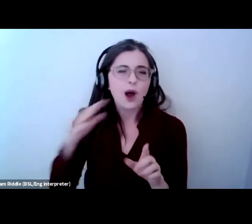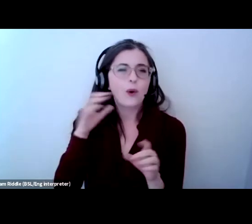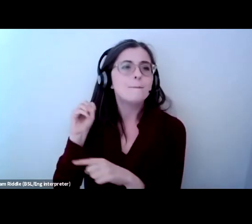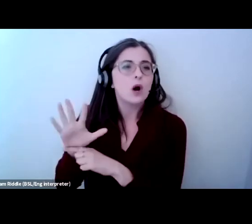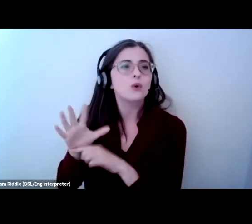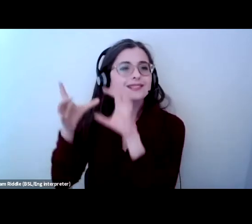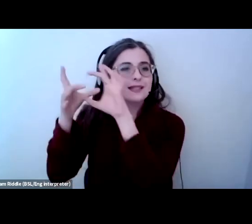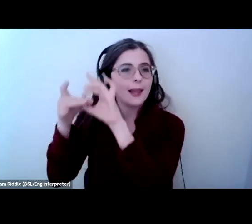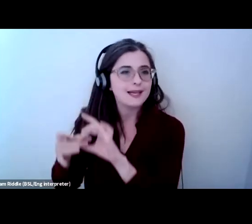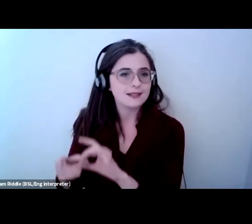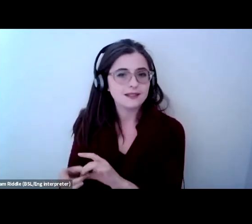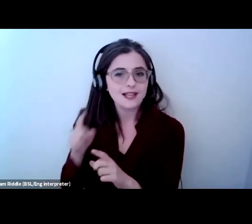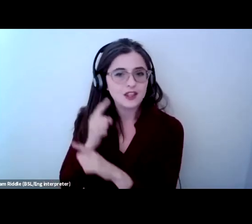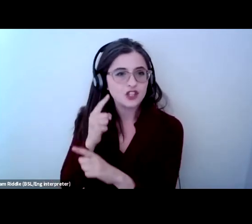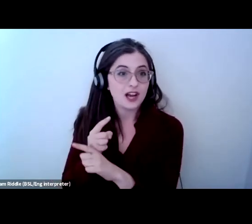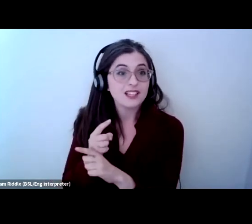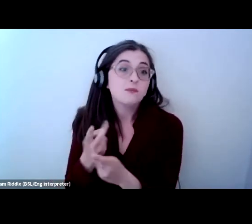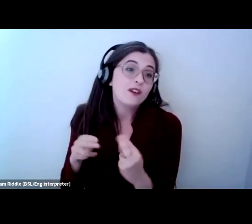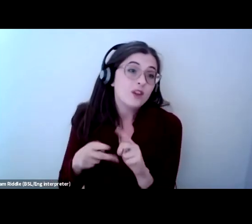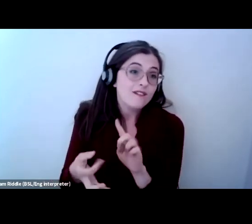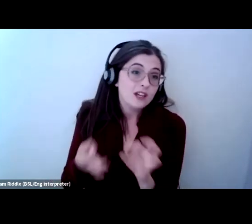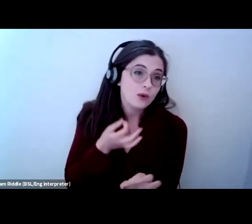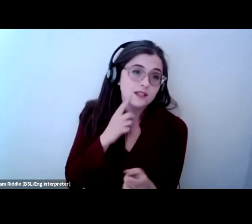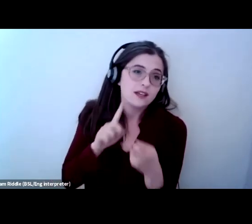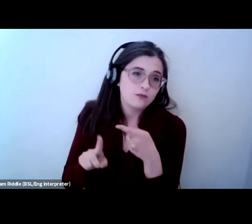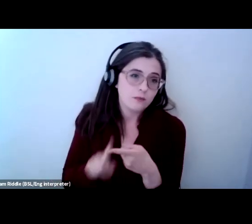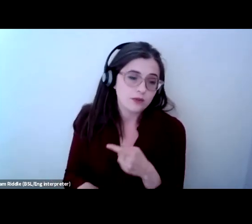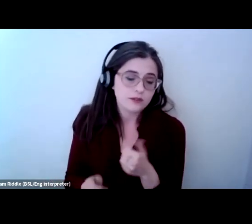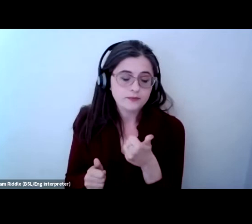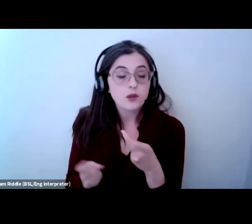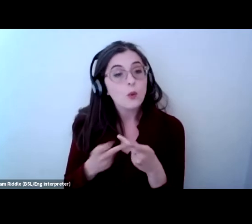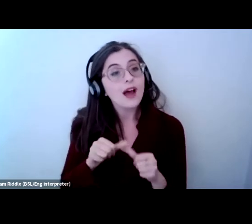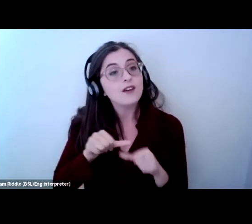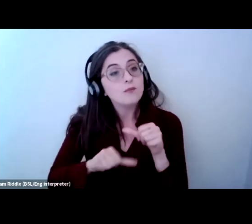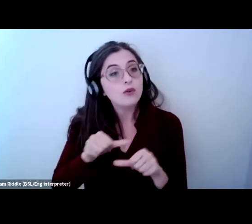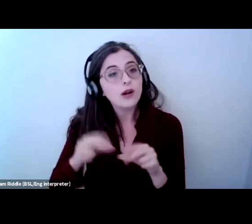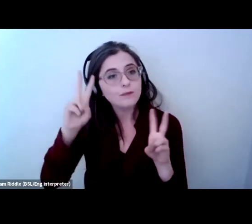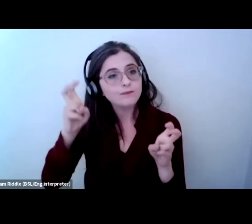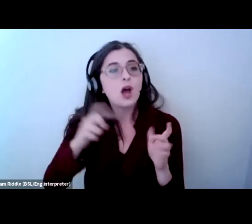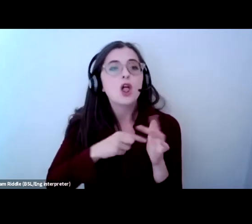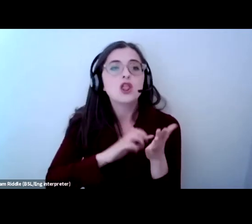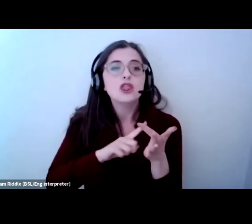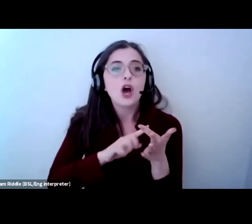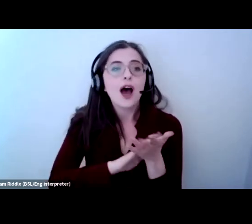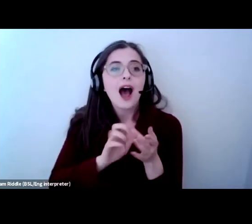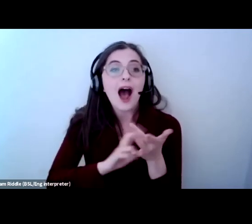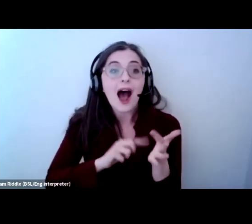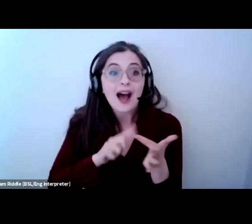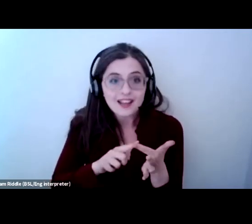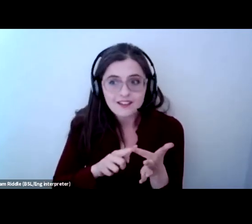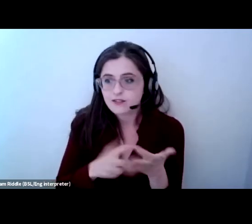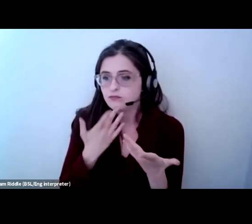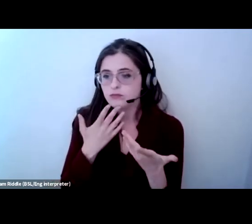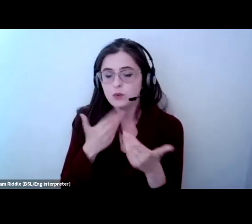into the chat and respond to any questions. We also have a program called The Hive that provides tailored support for